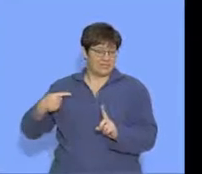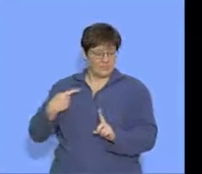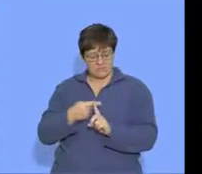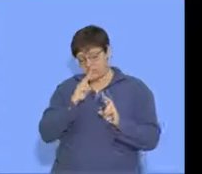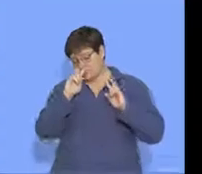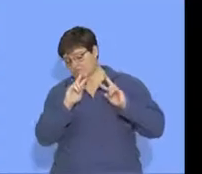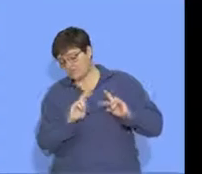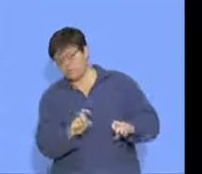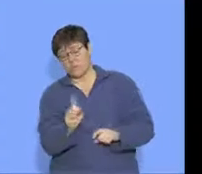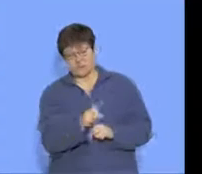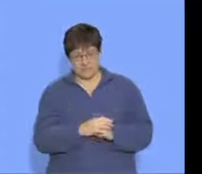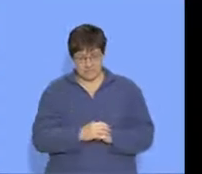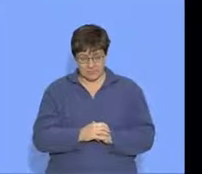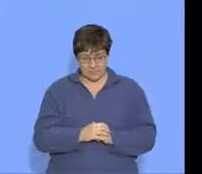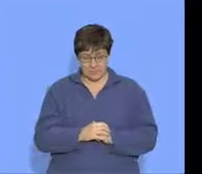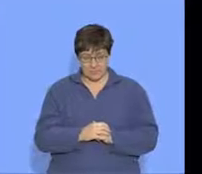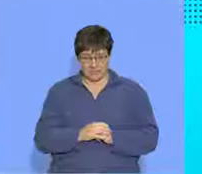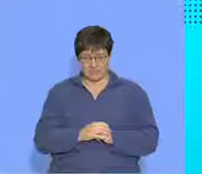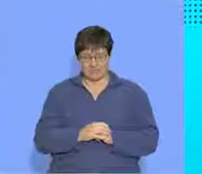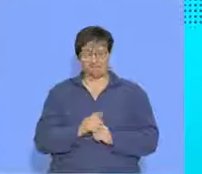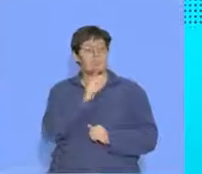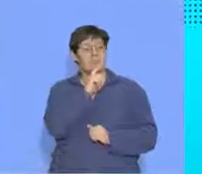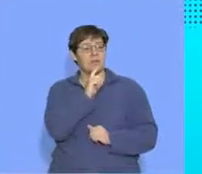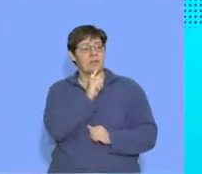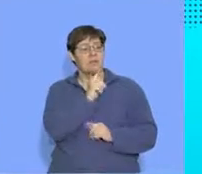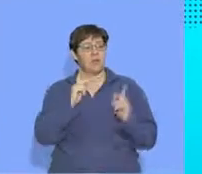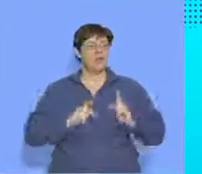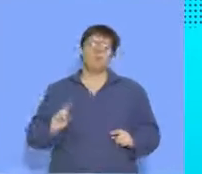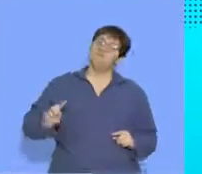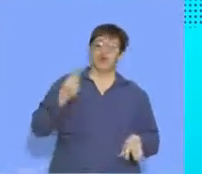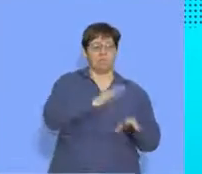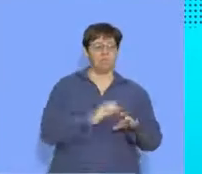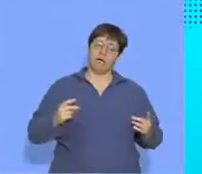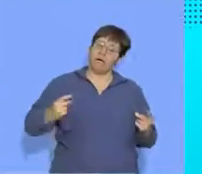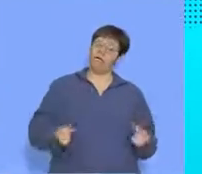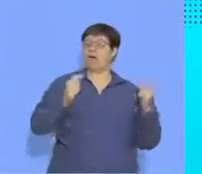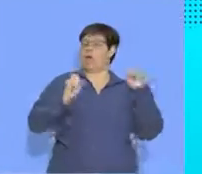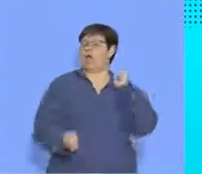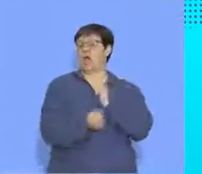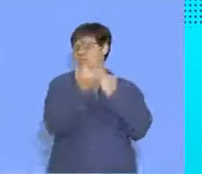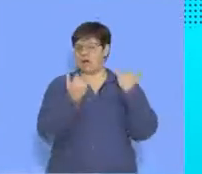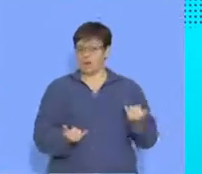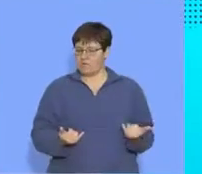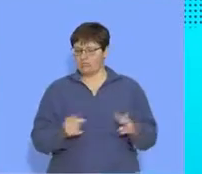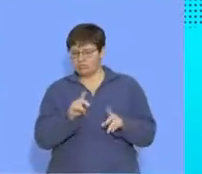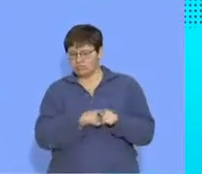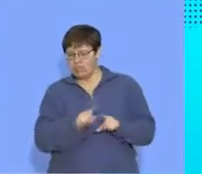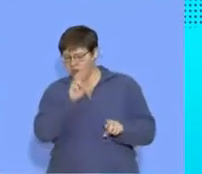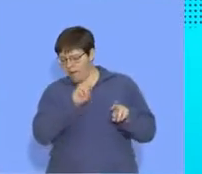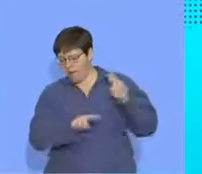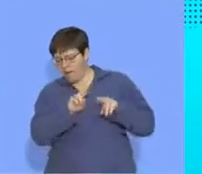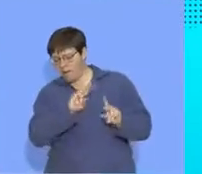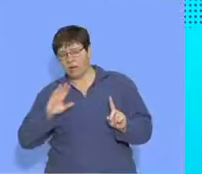around the human impact on the environment hasn't just suddenly become an event in trying to monitor. There's